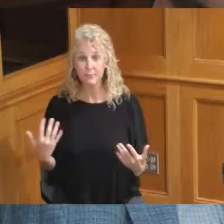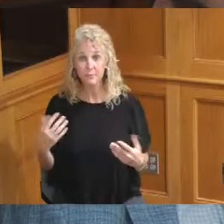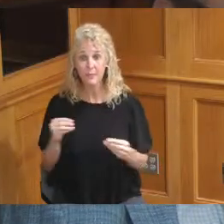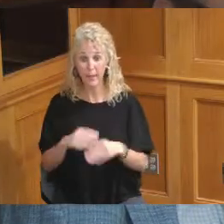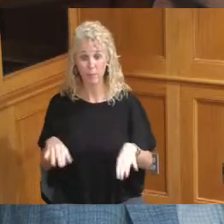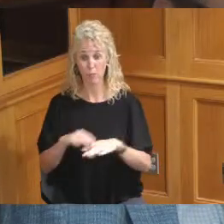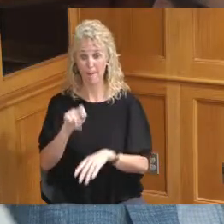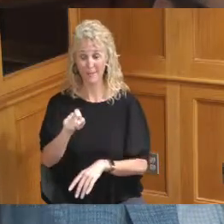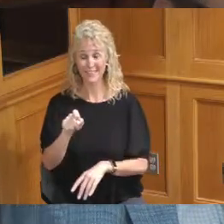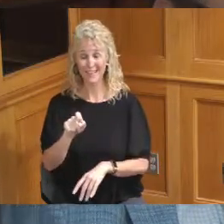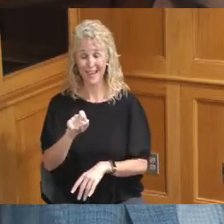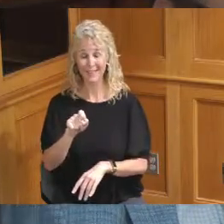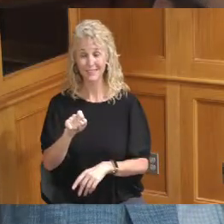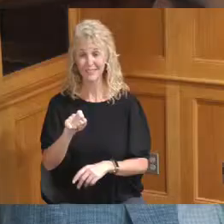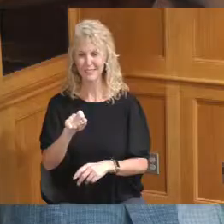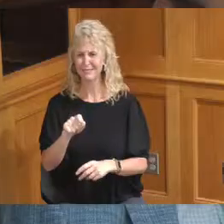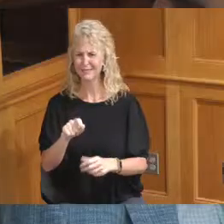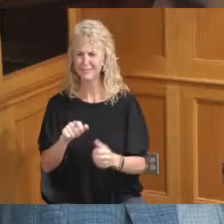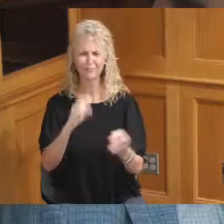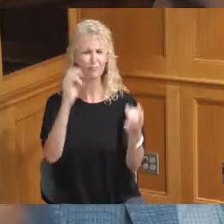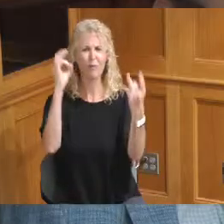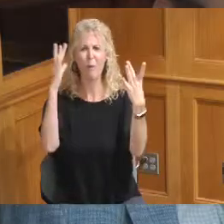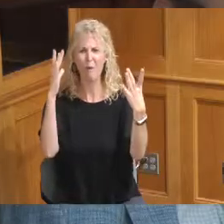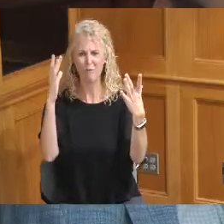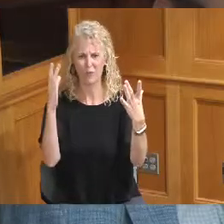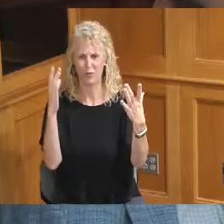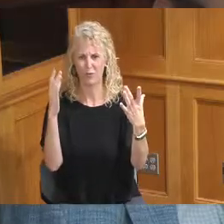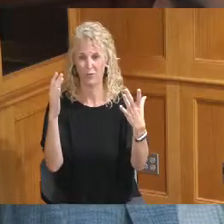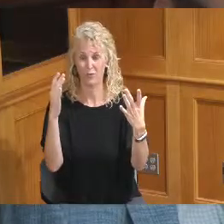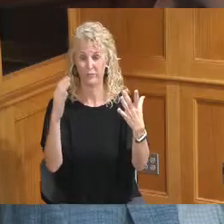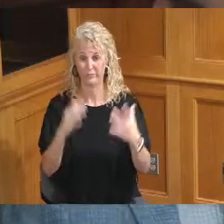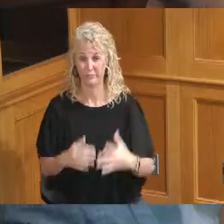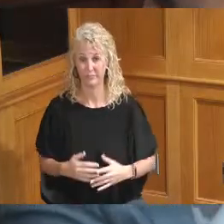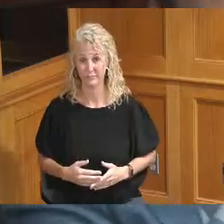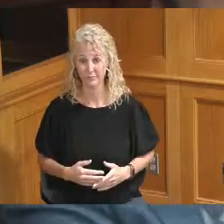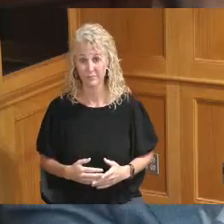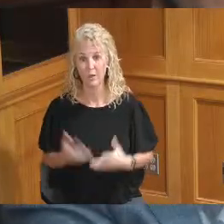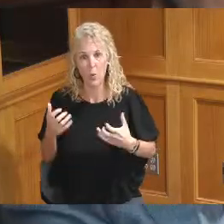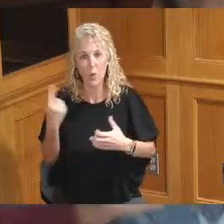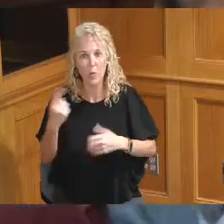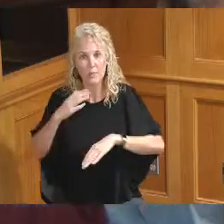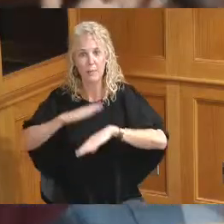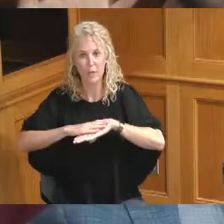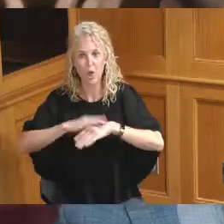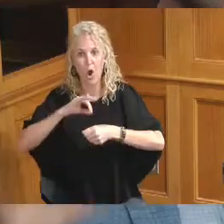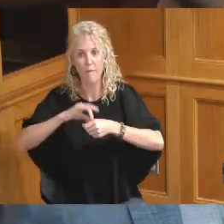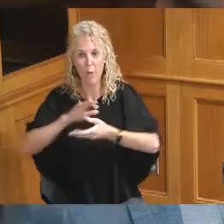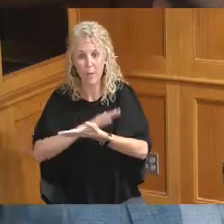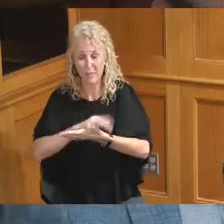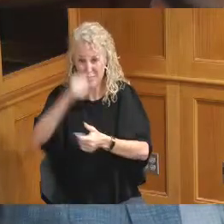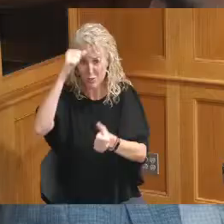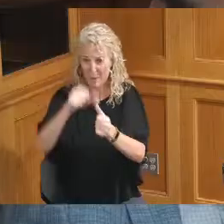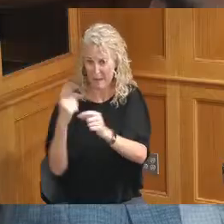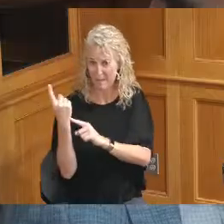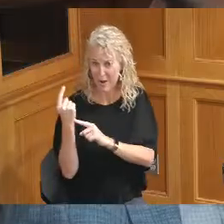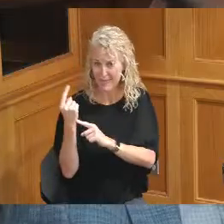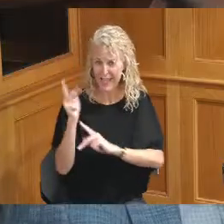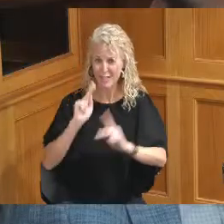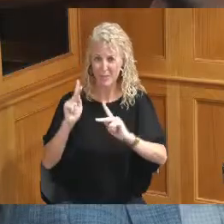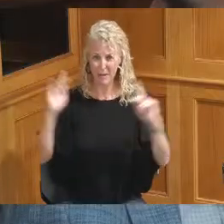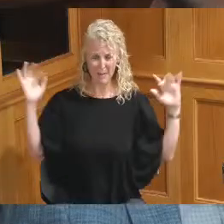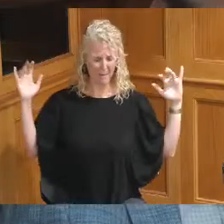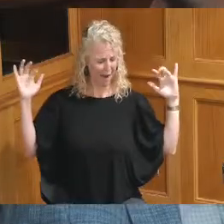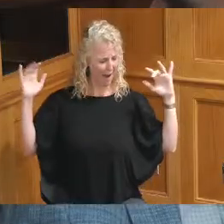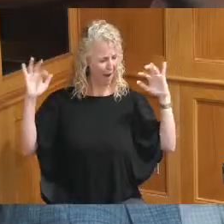taxes is the number one issue right now. They even try to put something on the ballot. They packed the room.